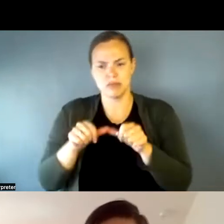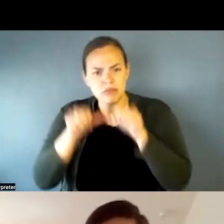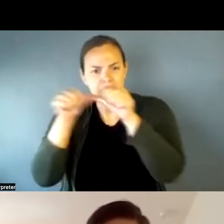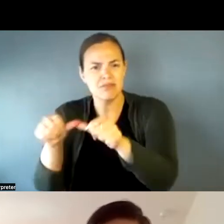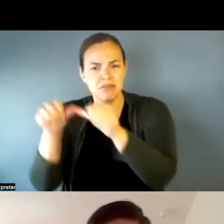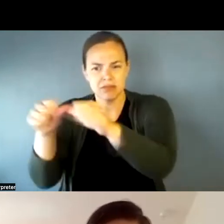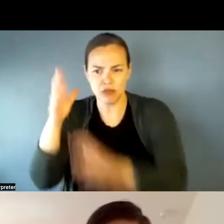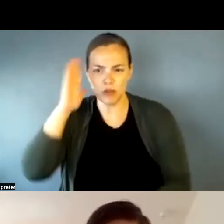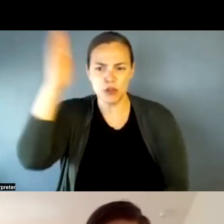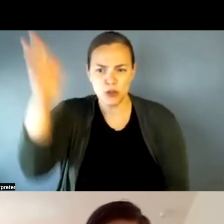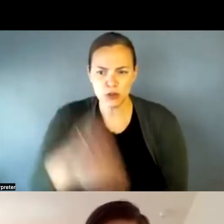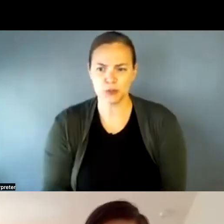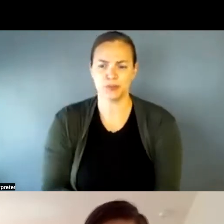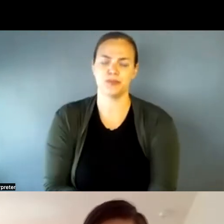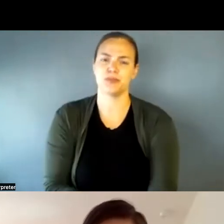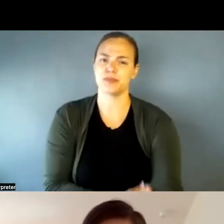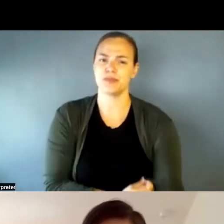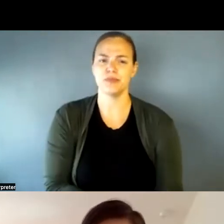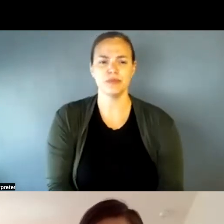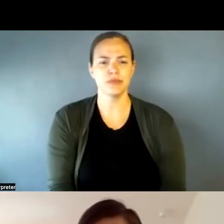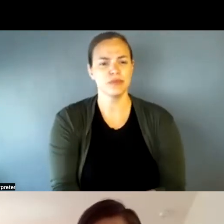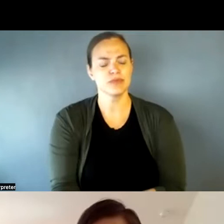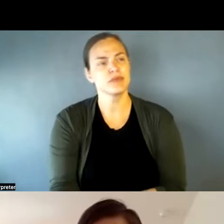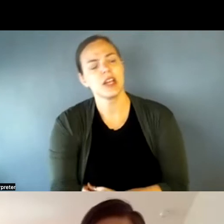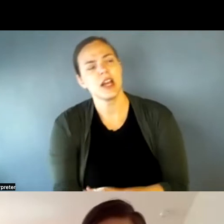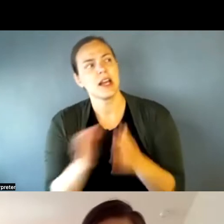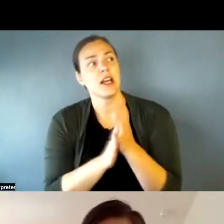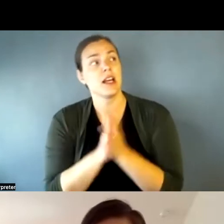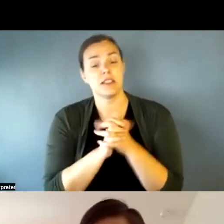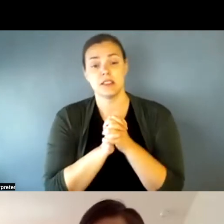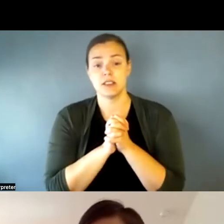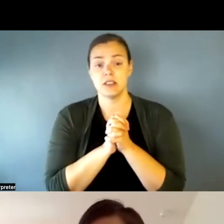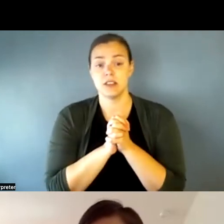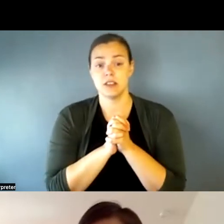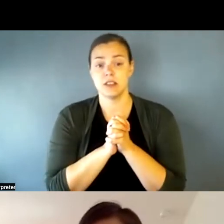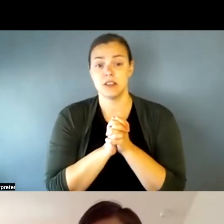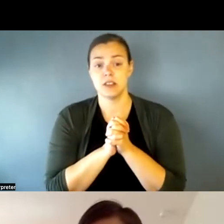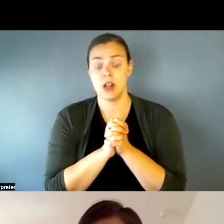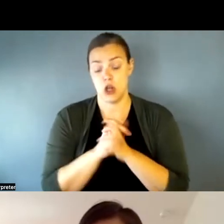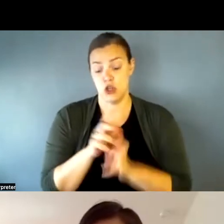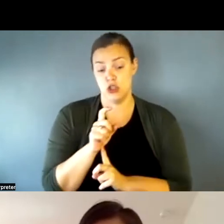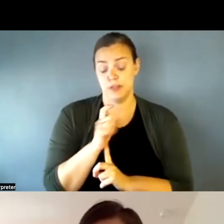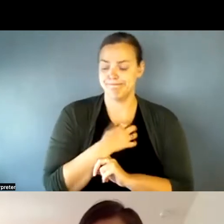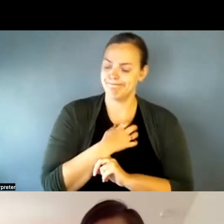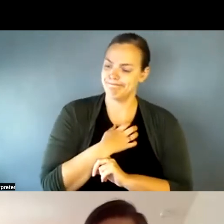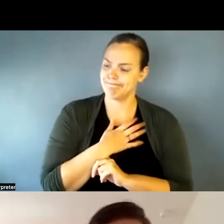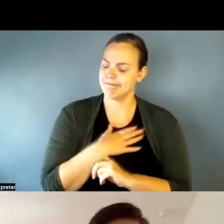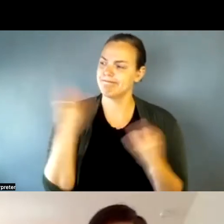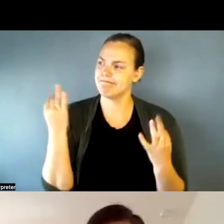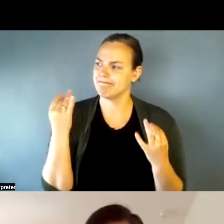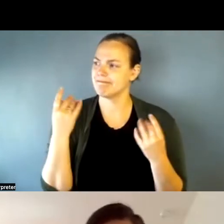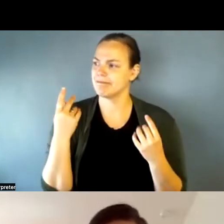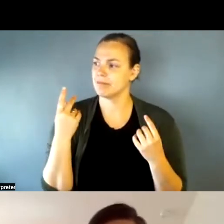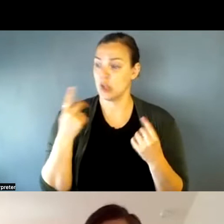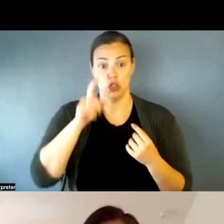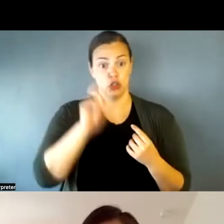don't think they're necessarily should or can look like, they do